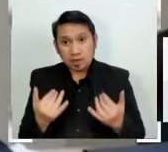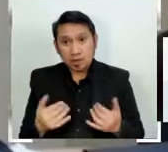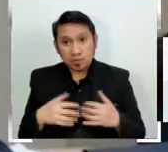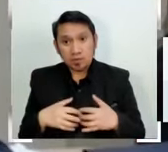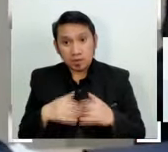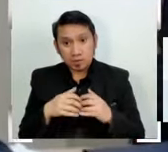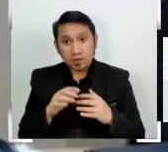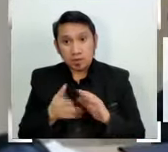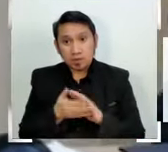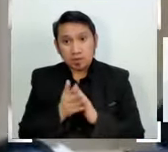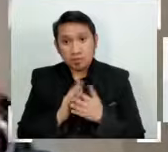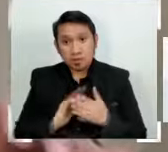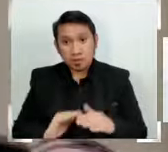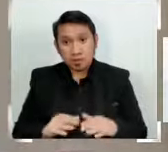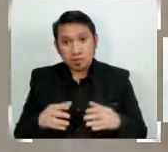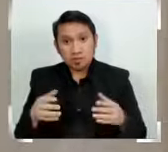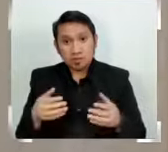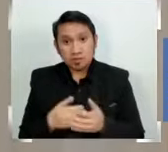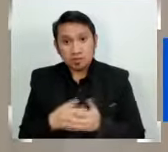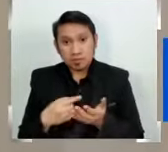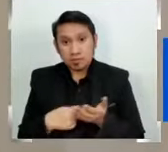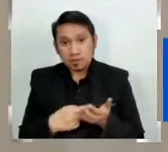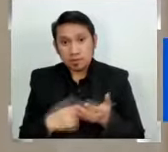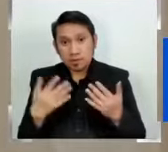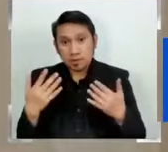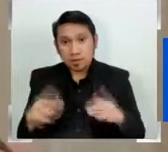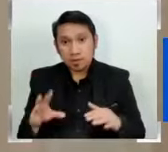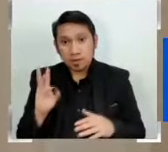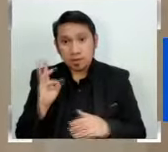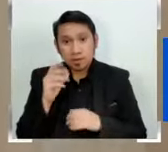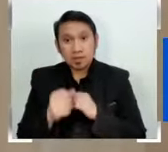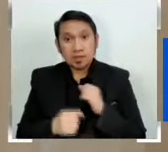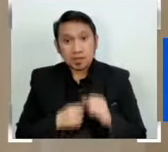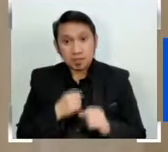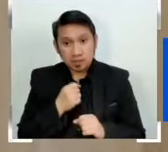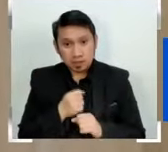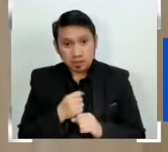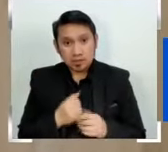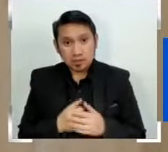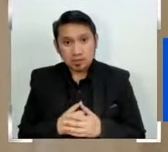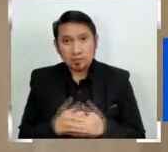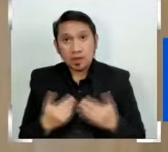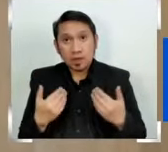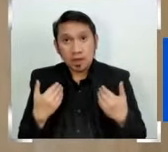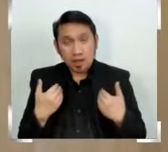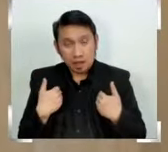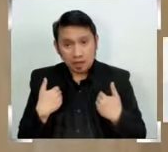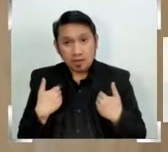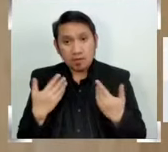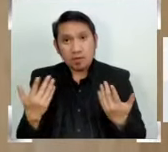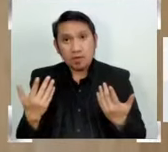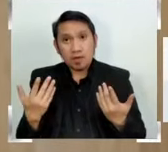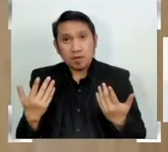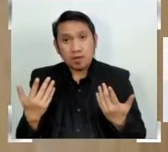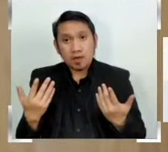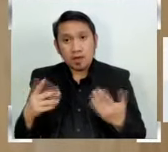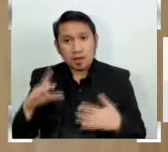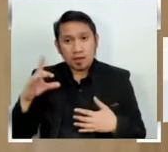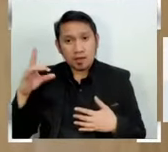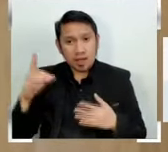panel. After 6 long years, there seems to be a light at the end of the